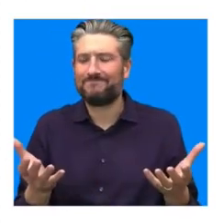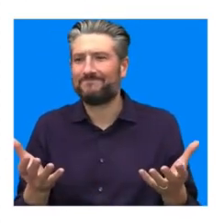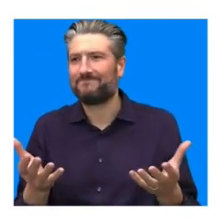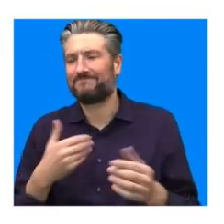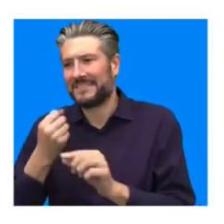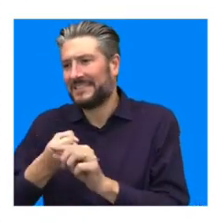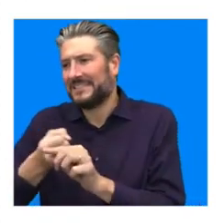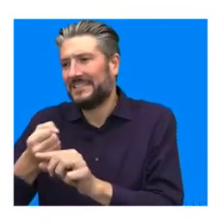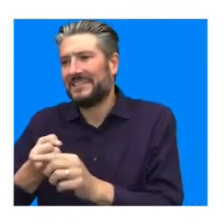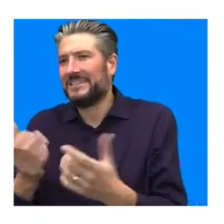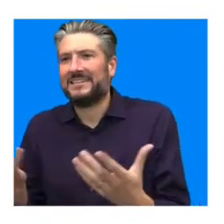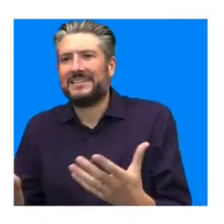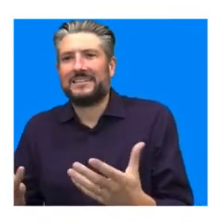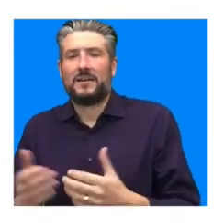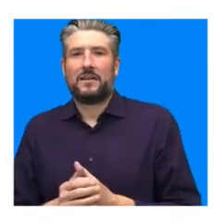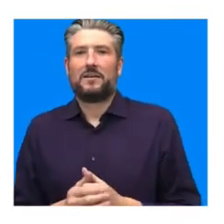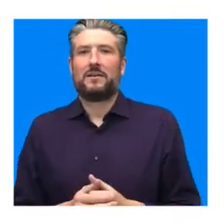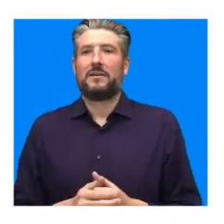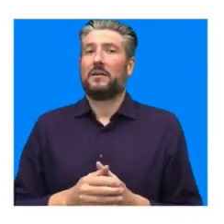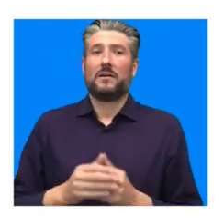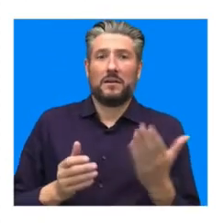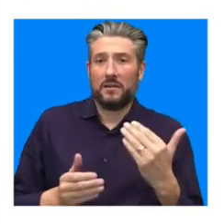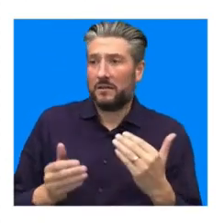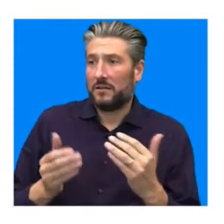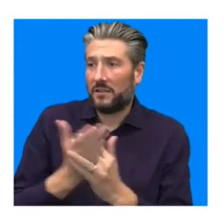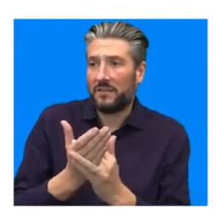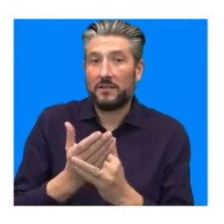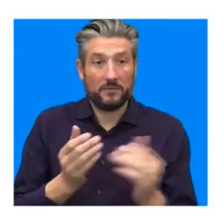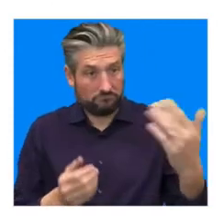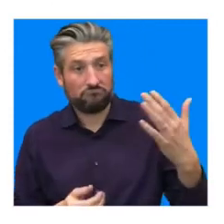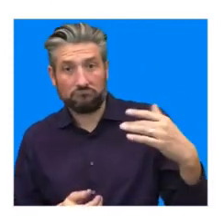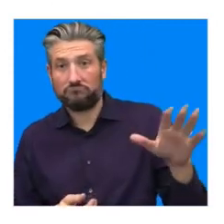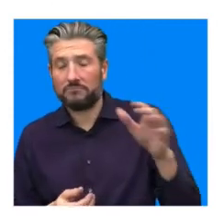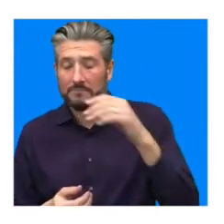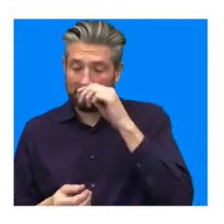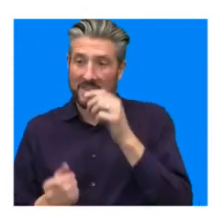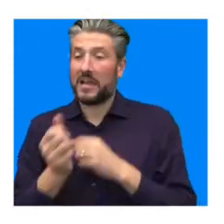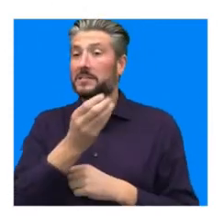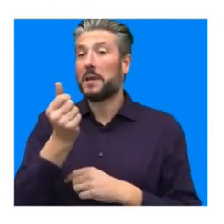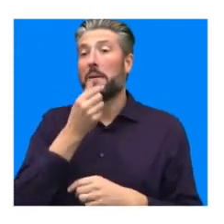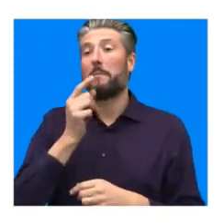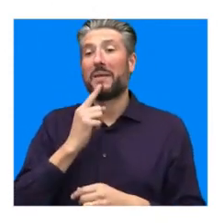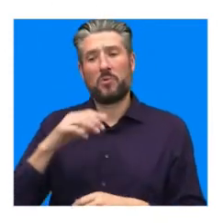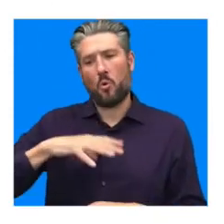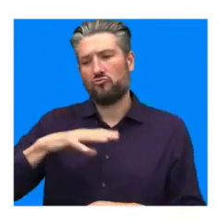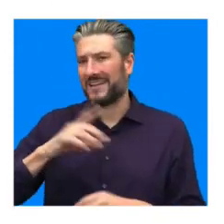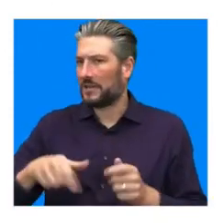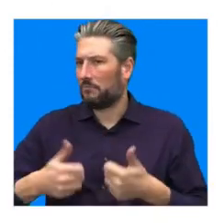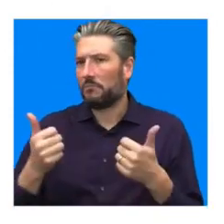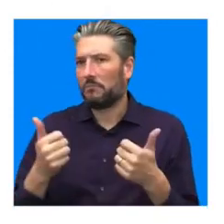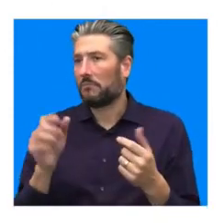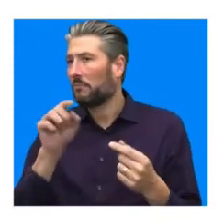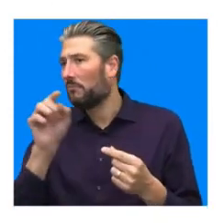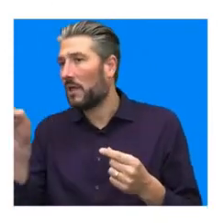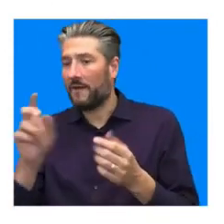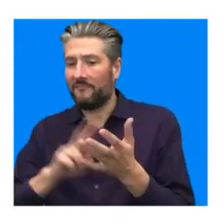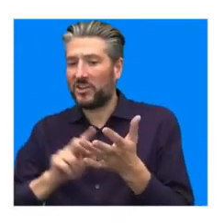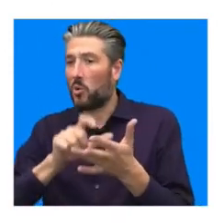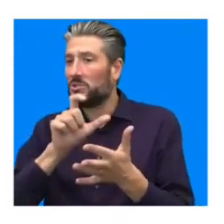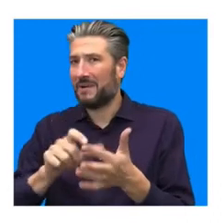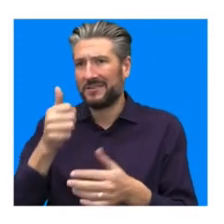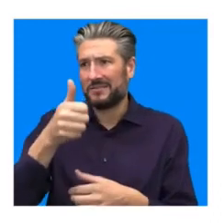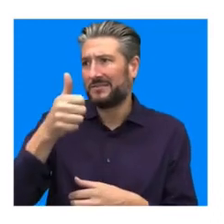sorry, I butted in. No, go for it. Yeah. Some people are already doing really well on their on-demand services. I should say that it doesn't always